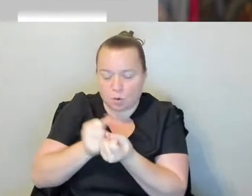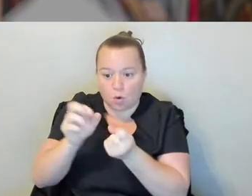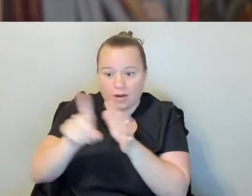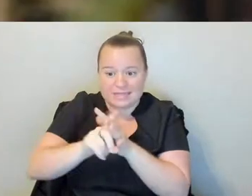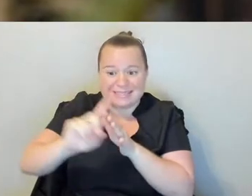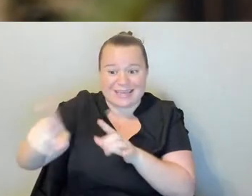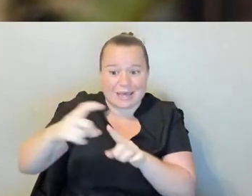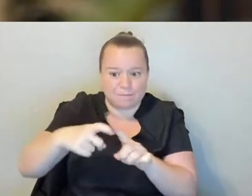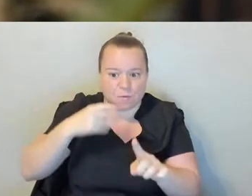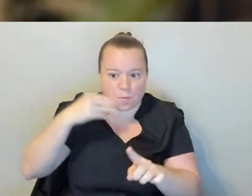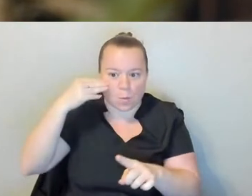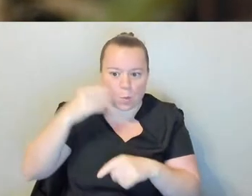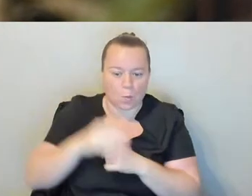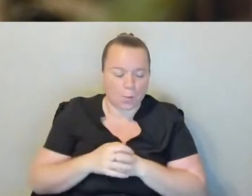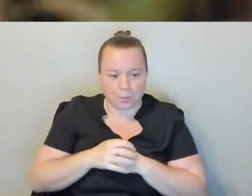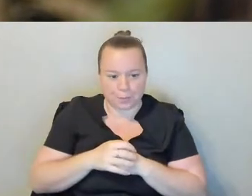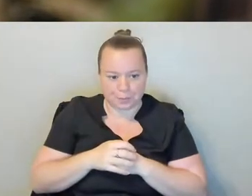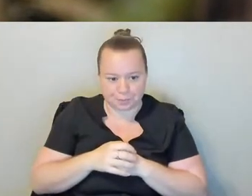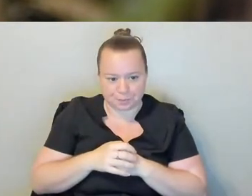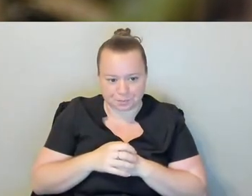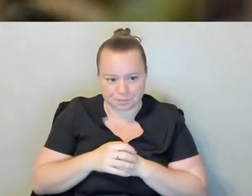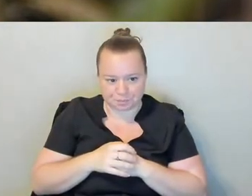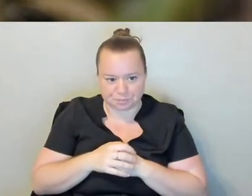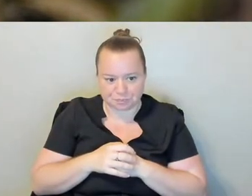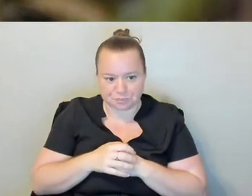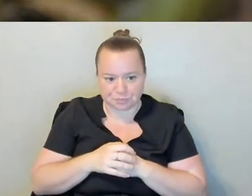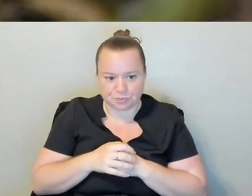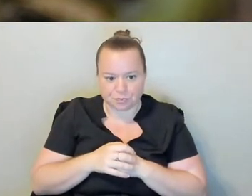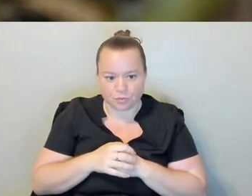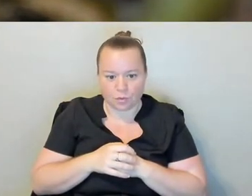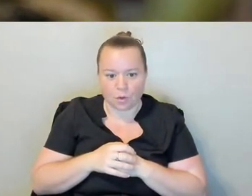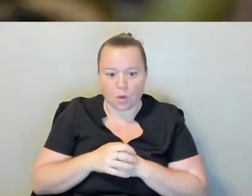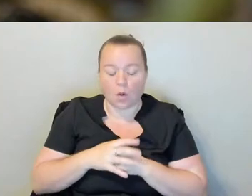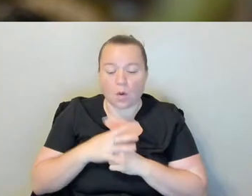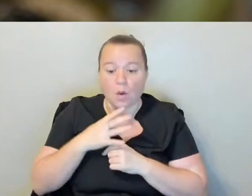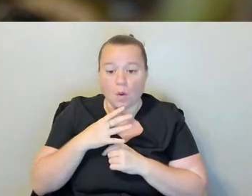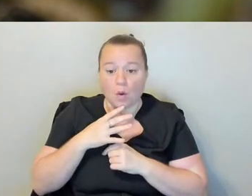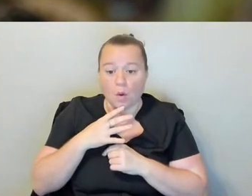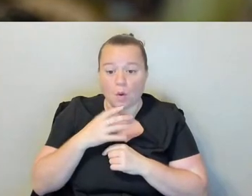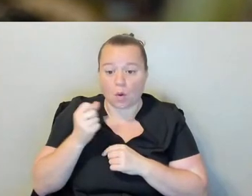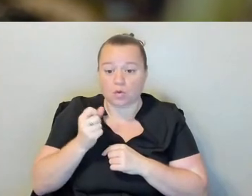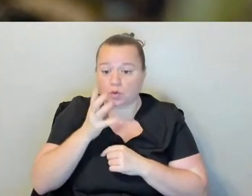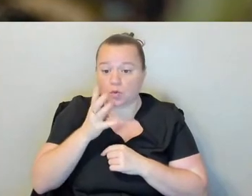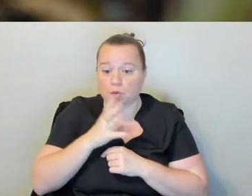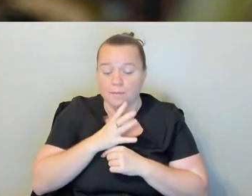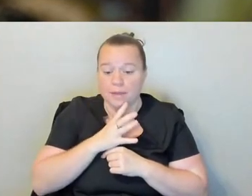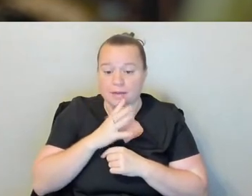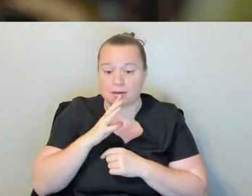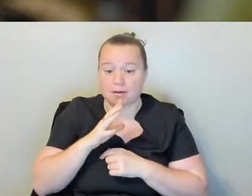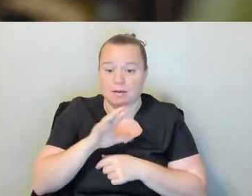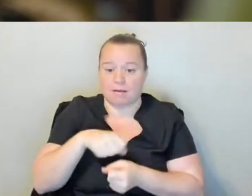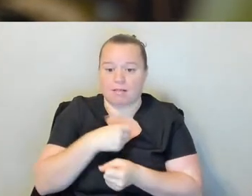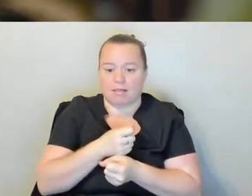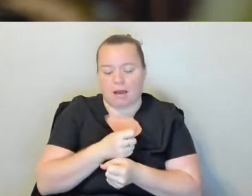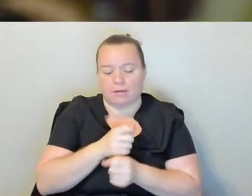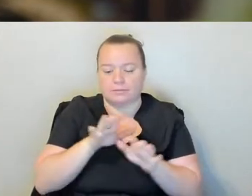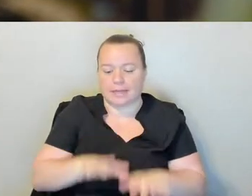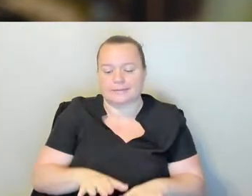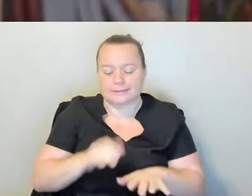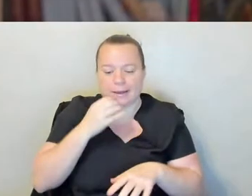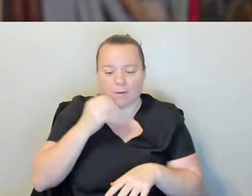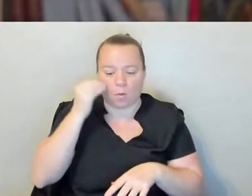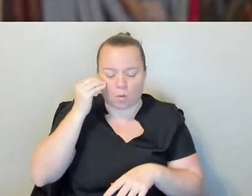home. For older women, the lockdowns exacerbated the factors which put them at risk of